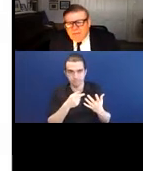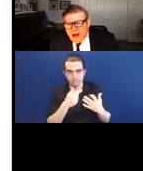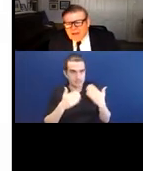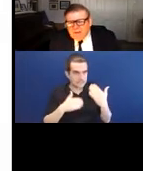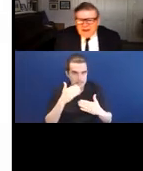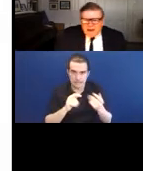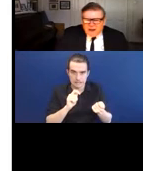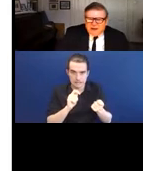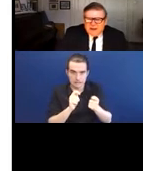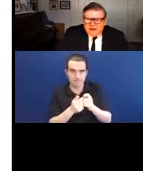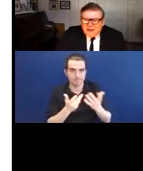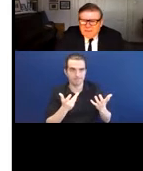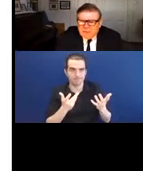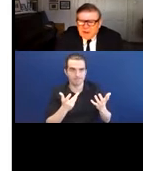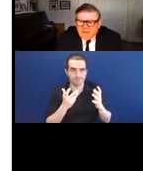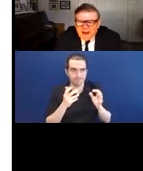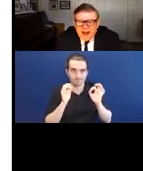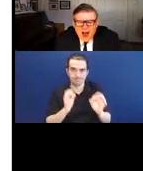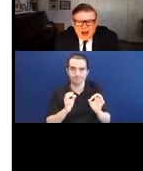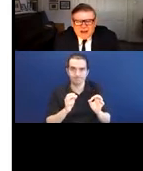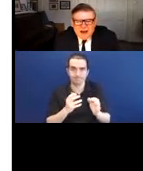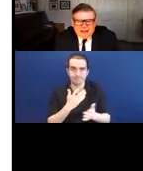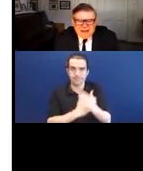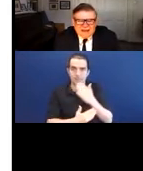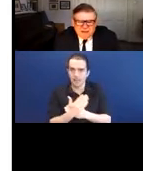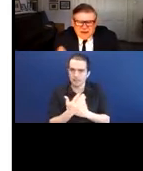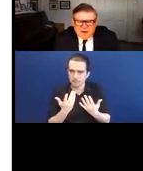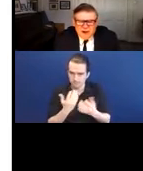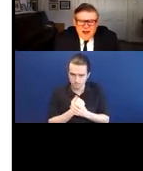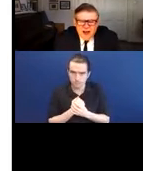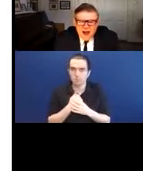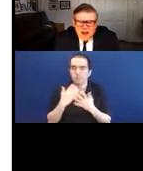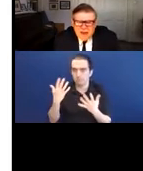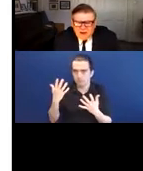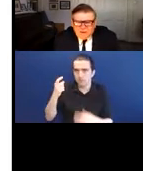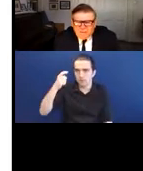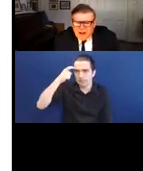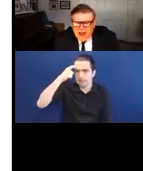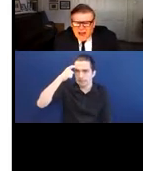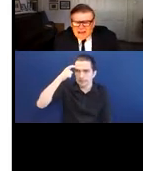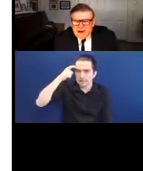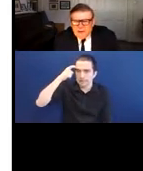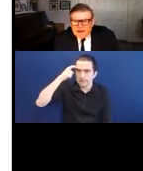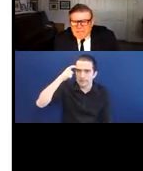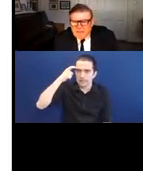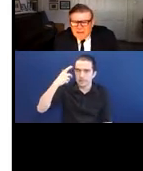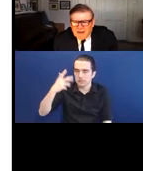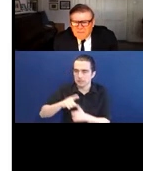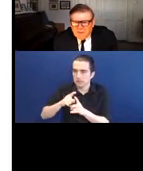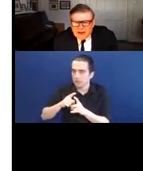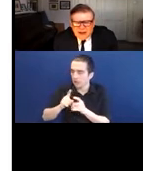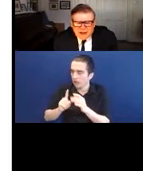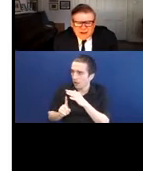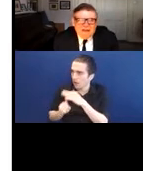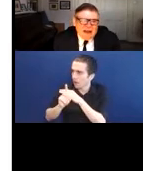from past pandemics shows that disabled people find it harder to access critical medical supplies, which can become even